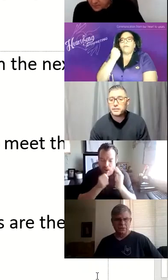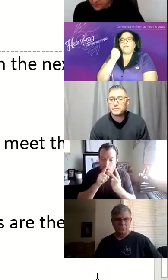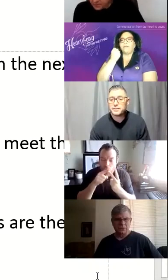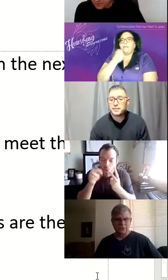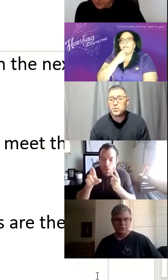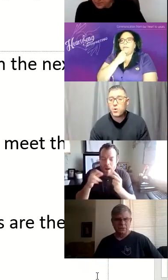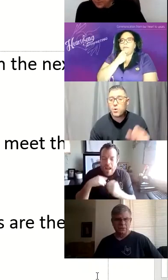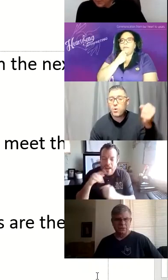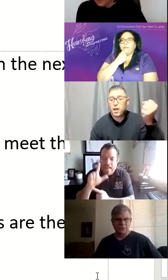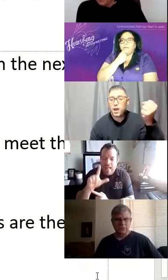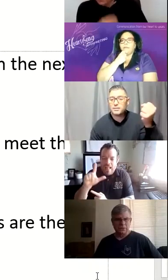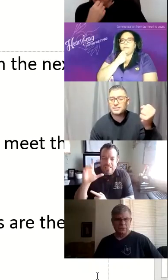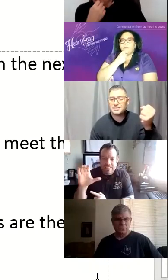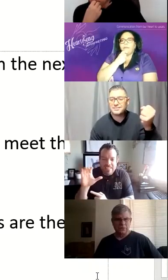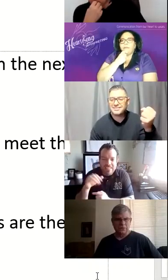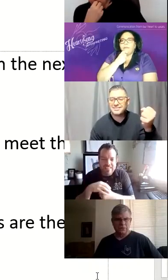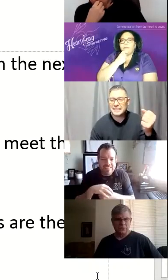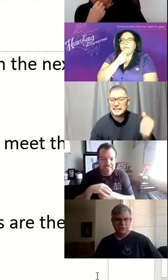know didn't see you.